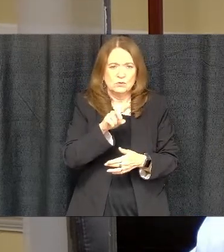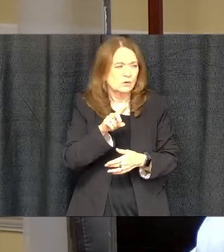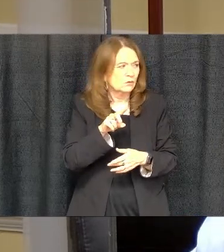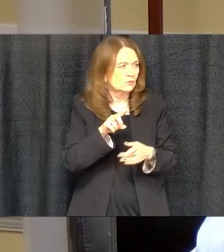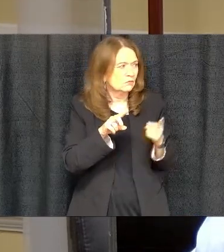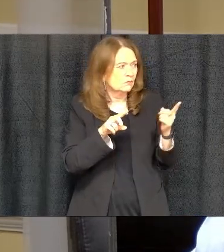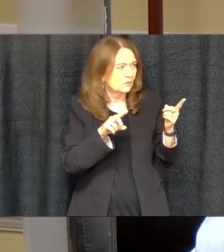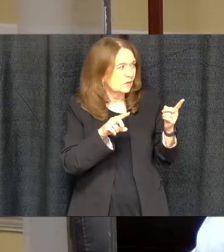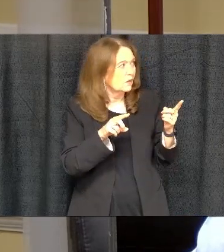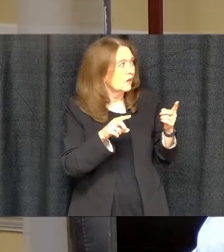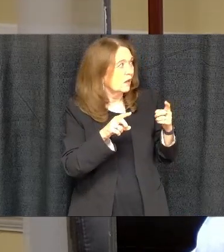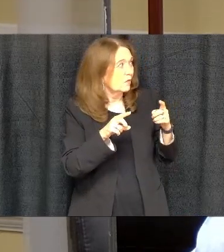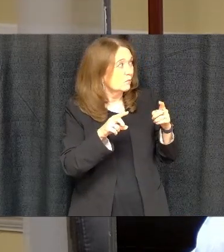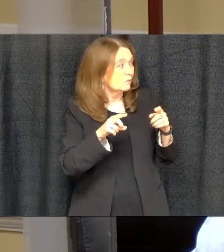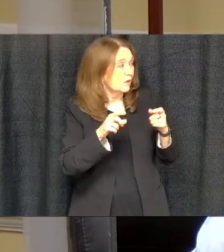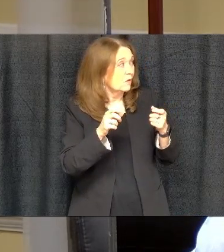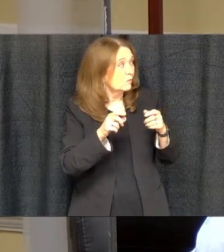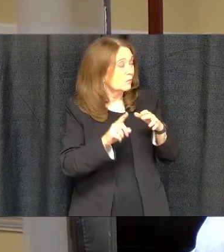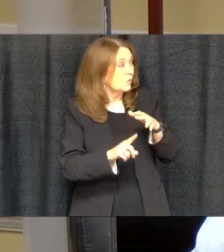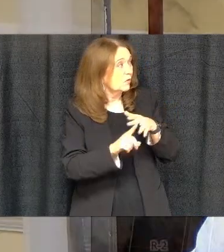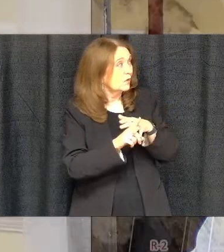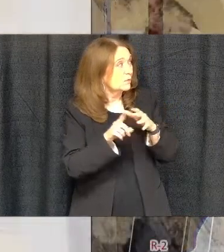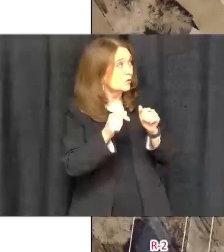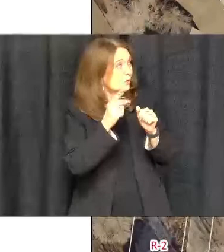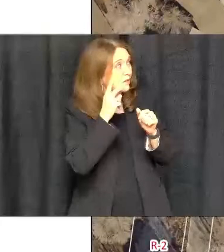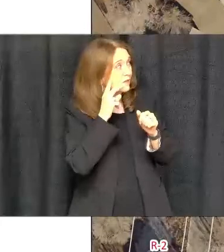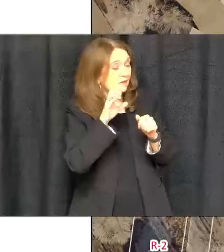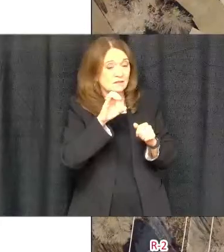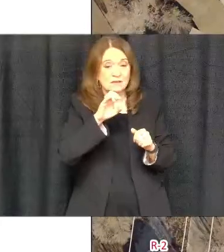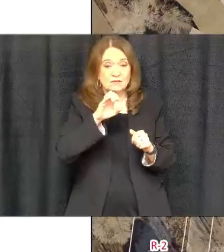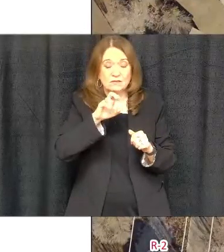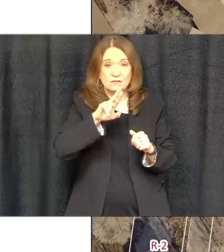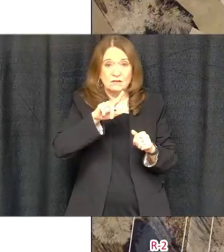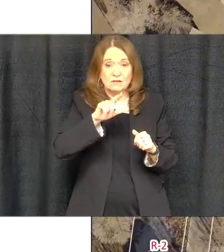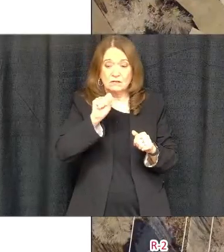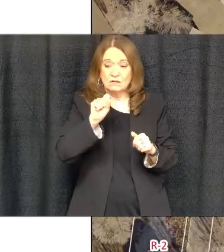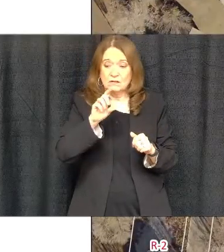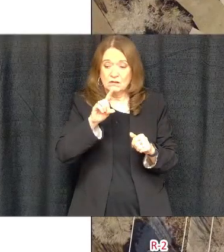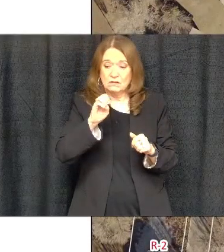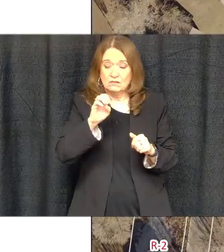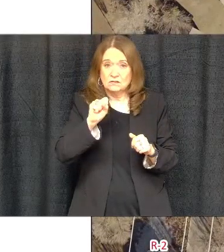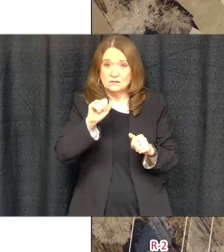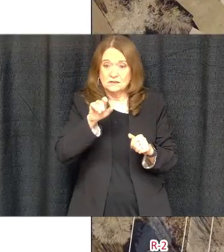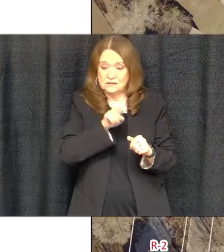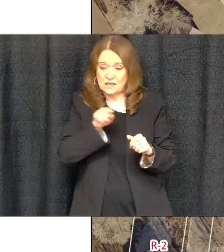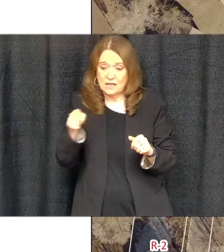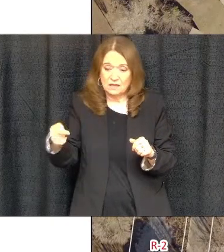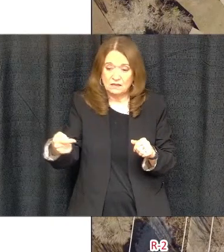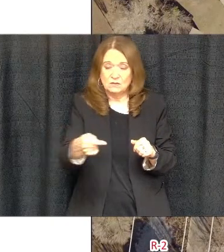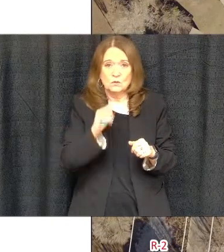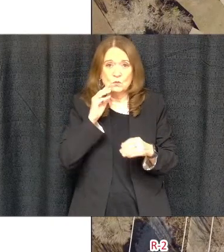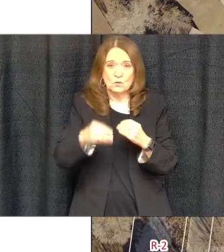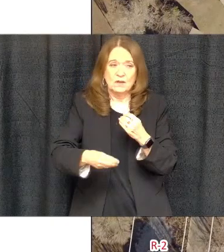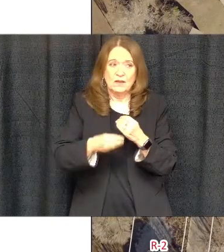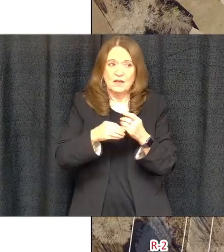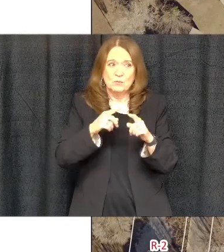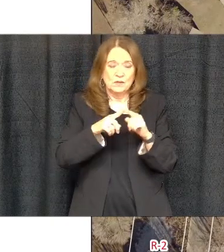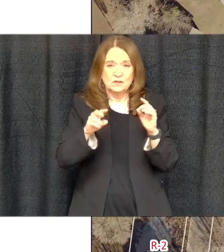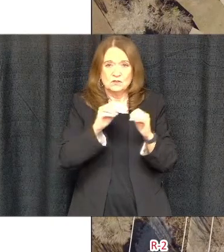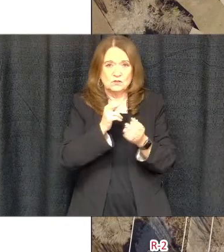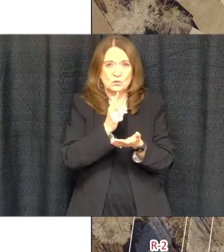up so you can see the cul-de-sac that goes in. That's part of it, but there's likely not enough parking internally to serve all the